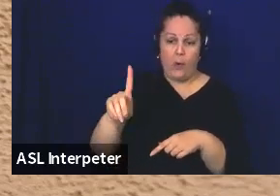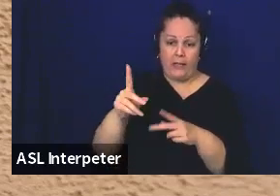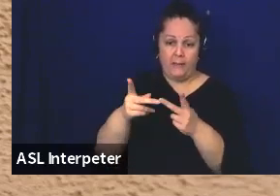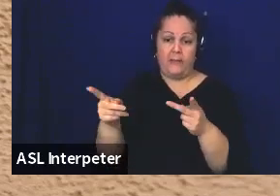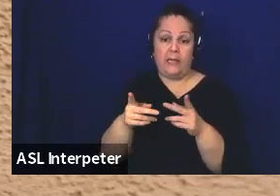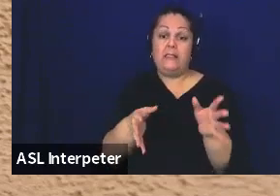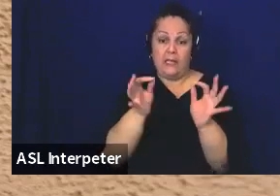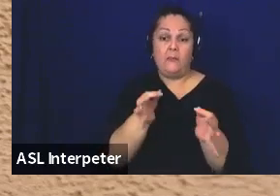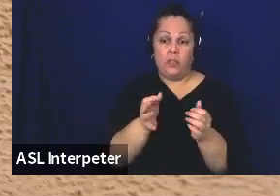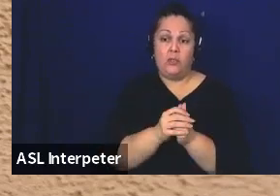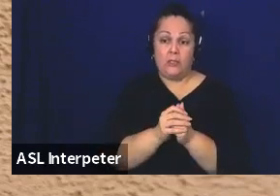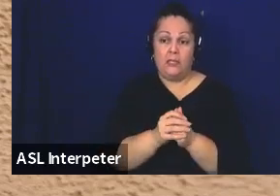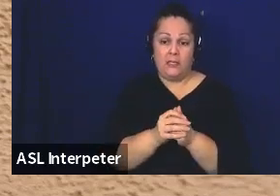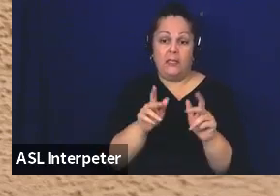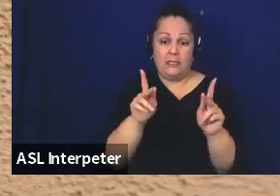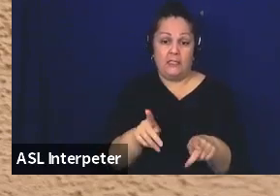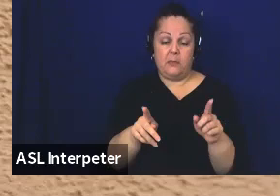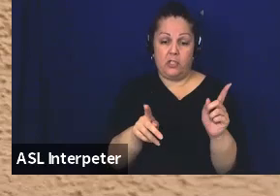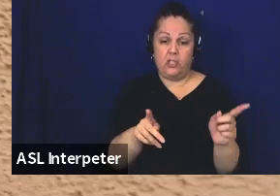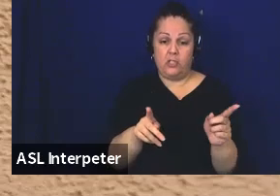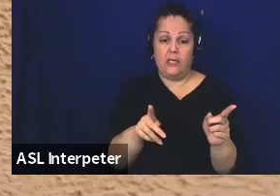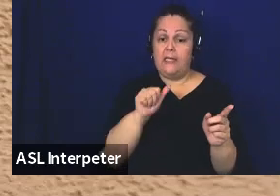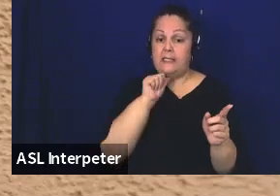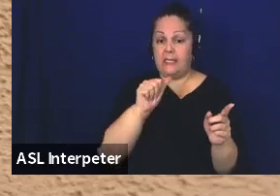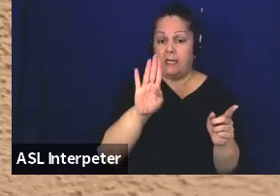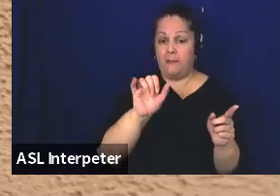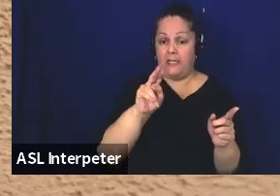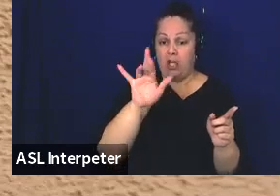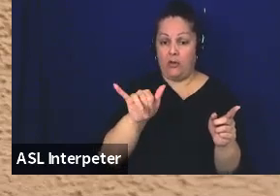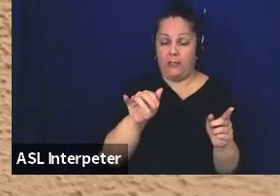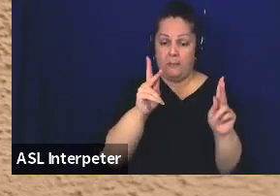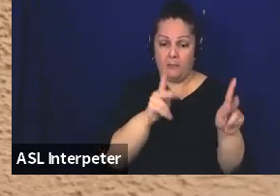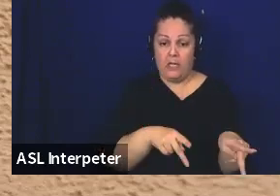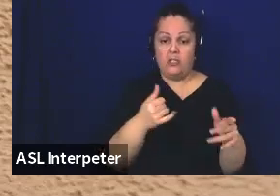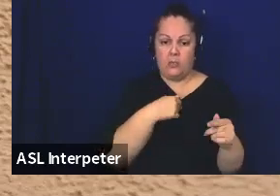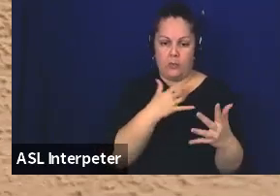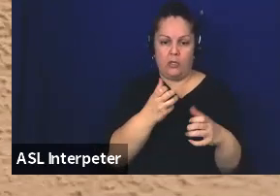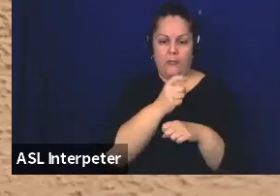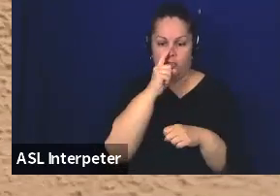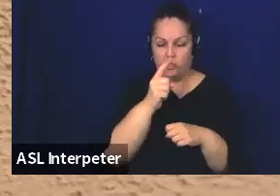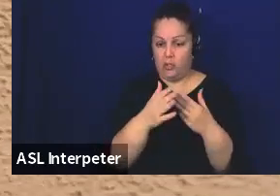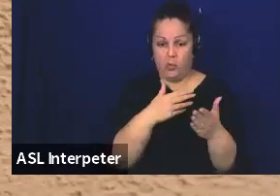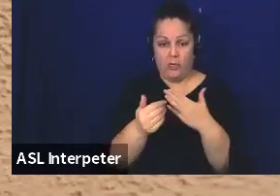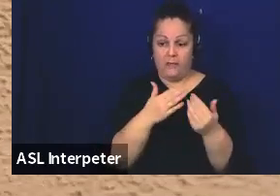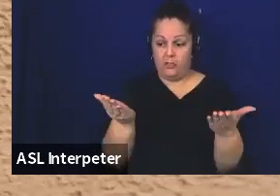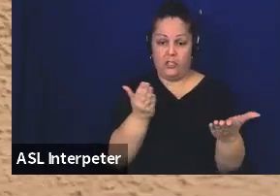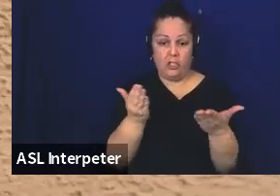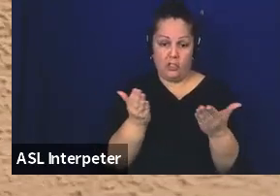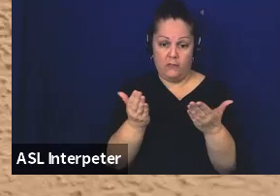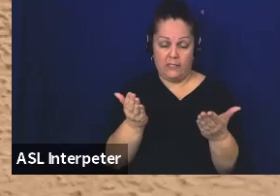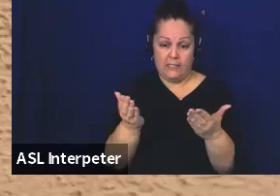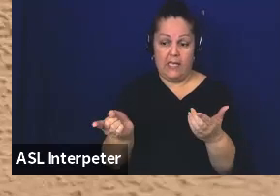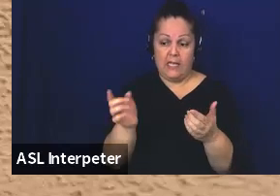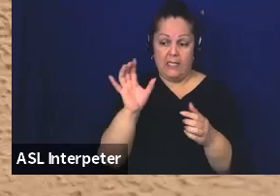facility. Absolutely, this person is a non-binary individual. So we want to make sure that whatever services that they